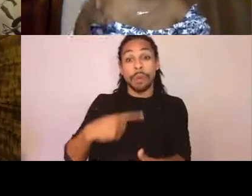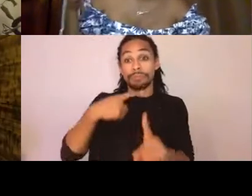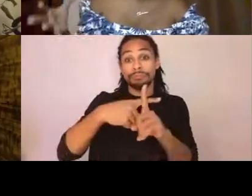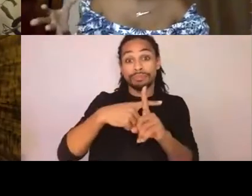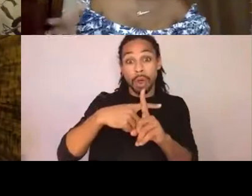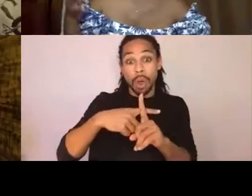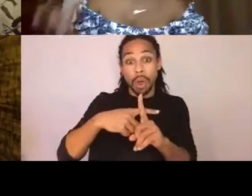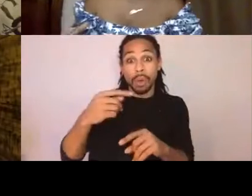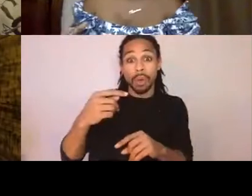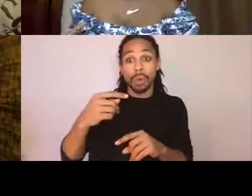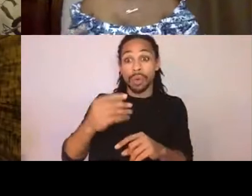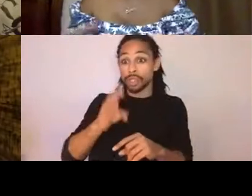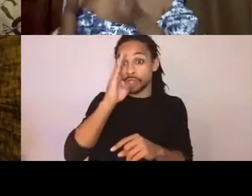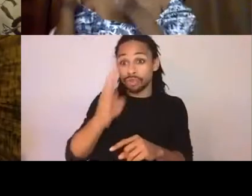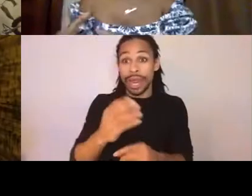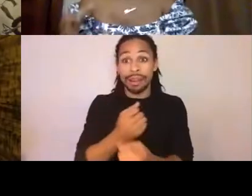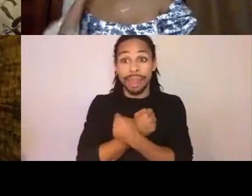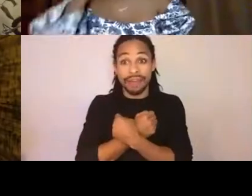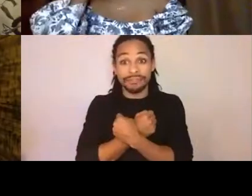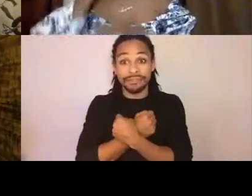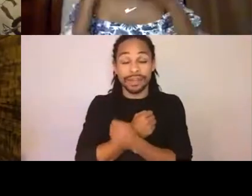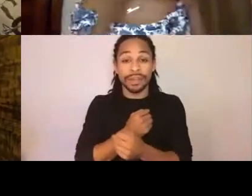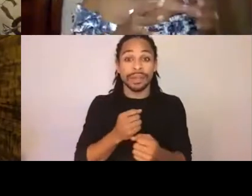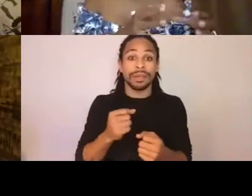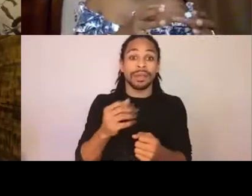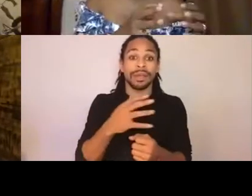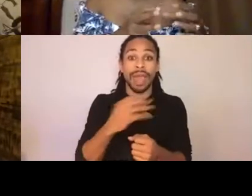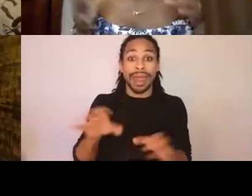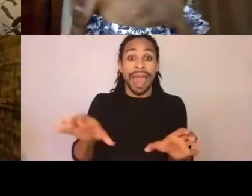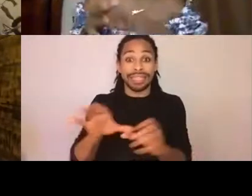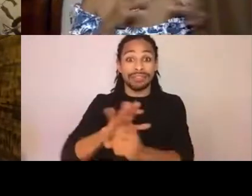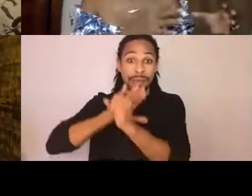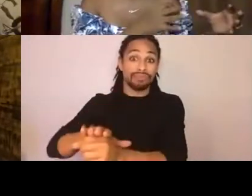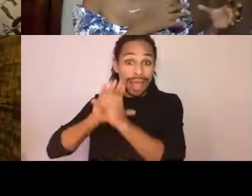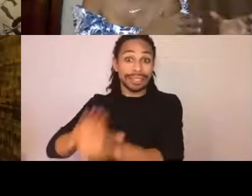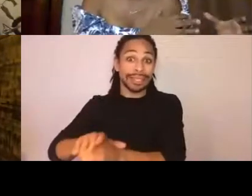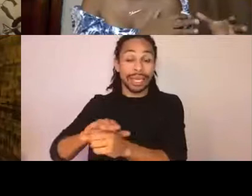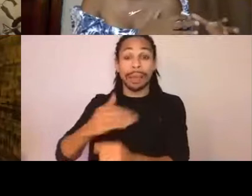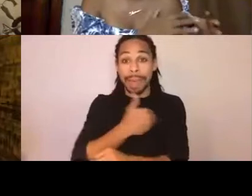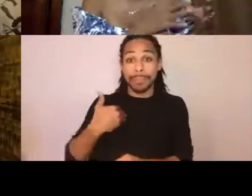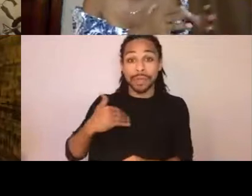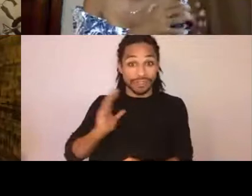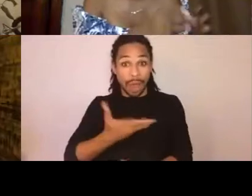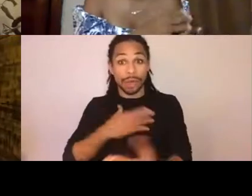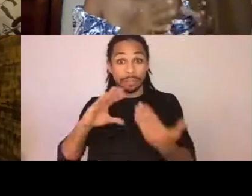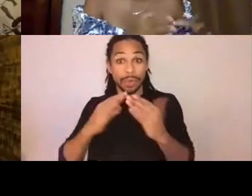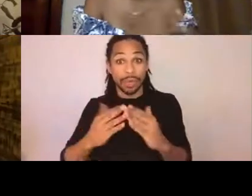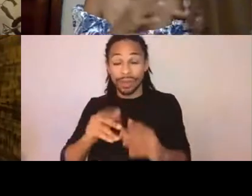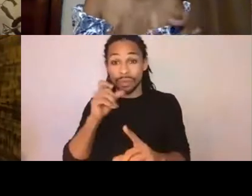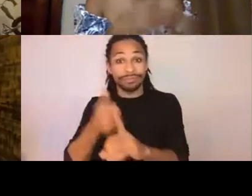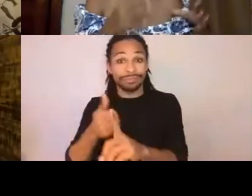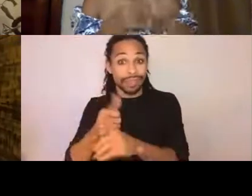pro-heteronormative love and actively oppressing members of our community that were a part of the